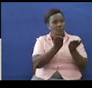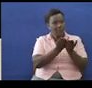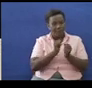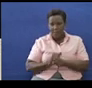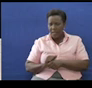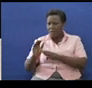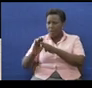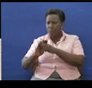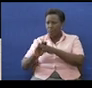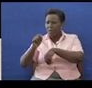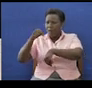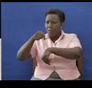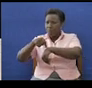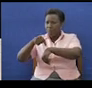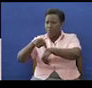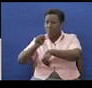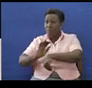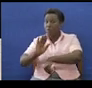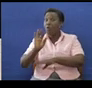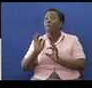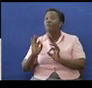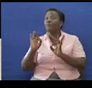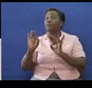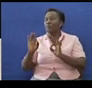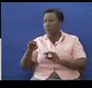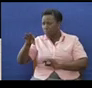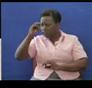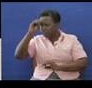girls to attend school and use their time